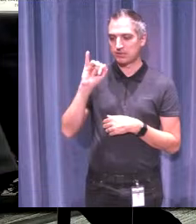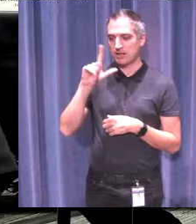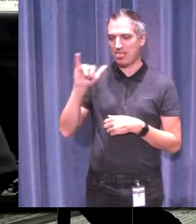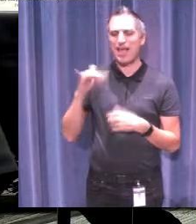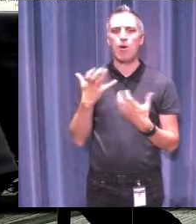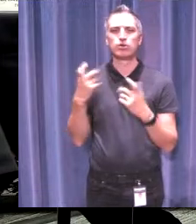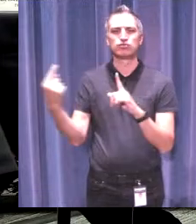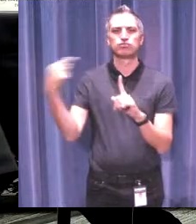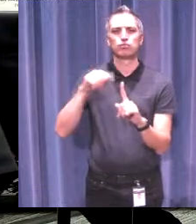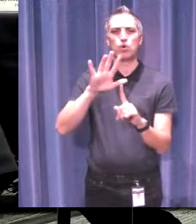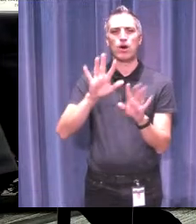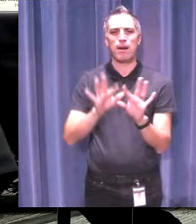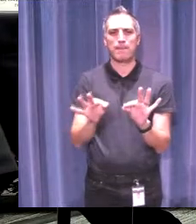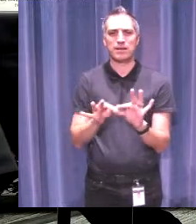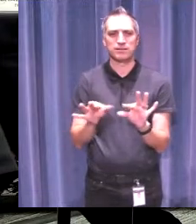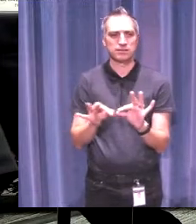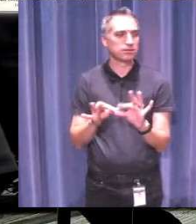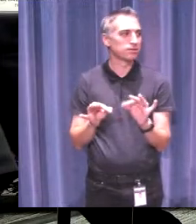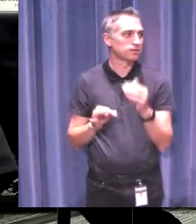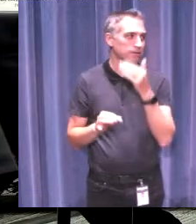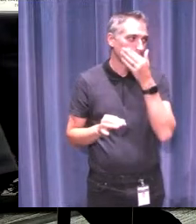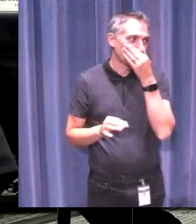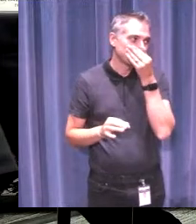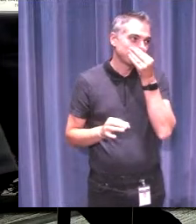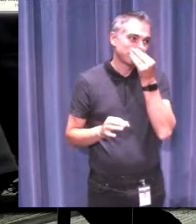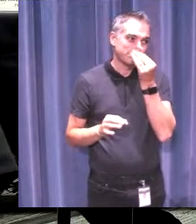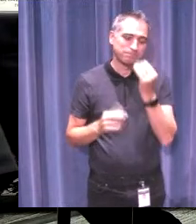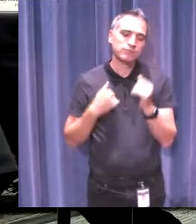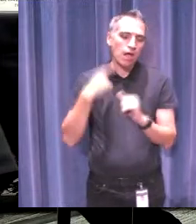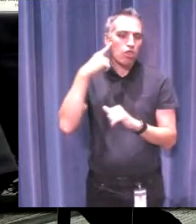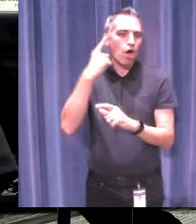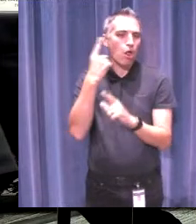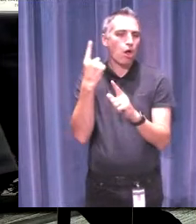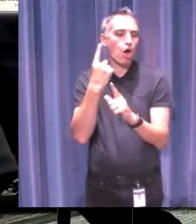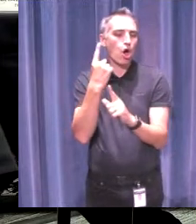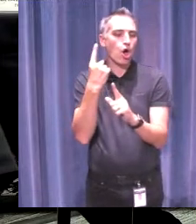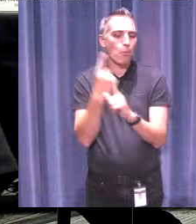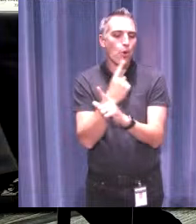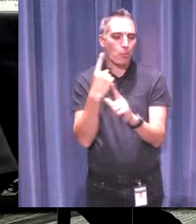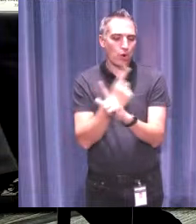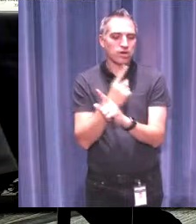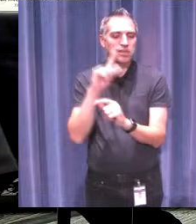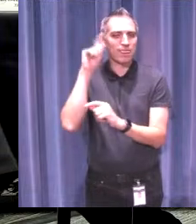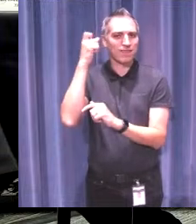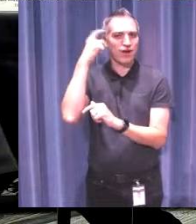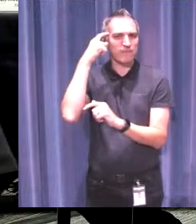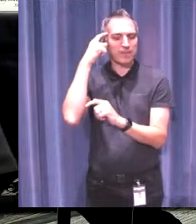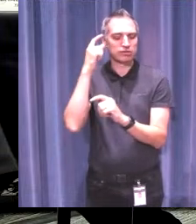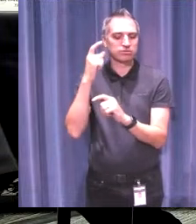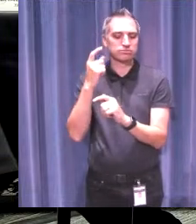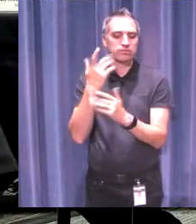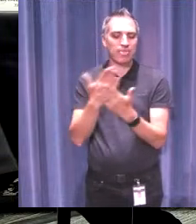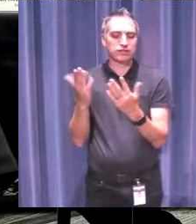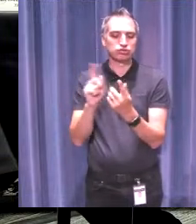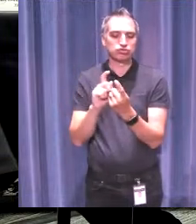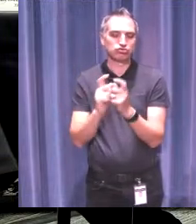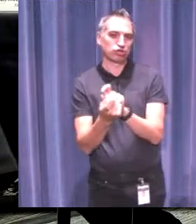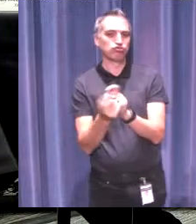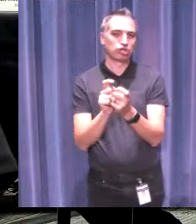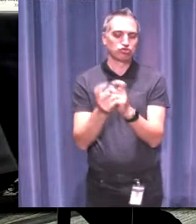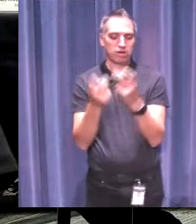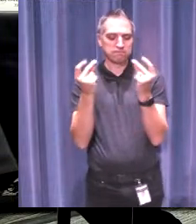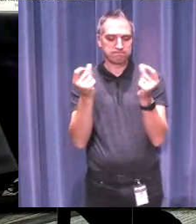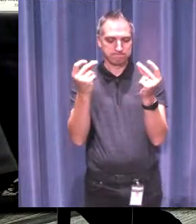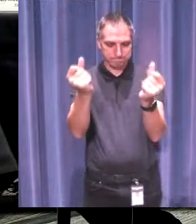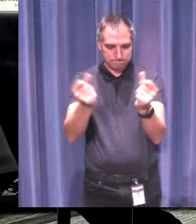comment, which I thought was apropos in the government, things shift rapidly. Yeah. And you've